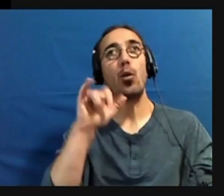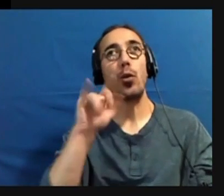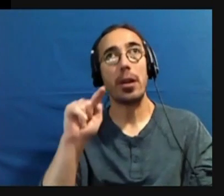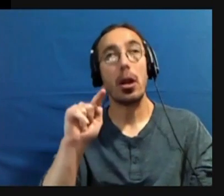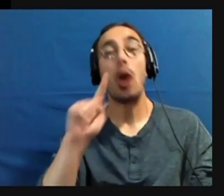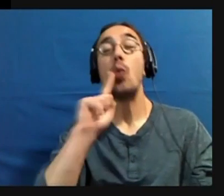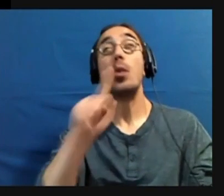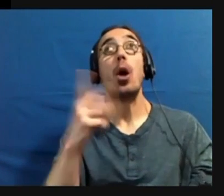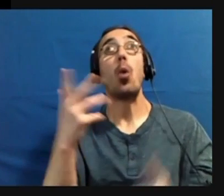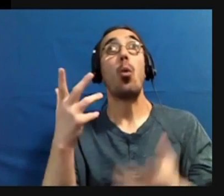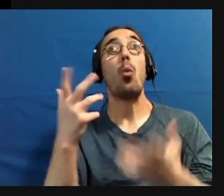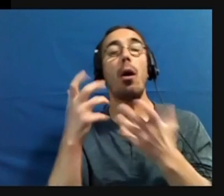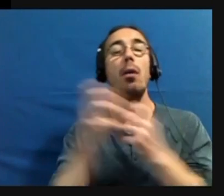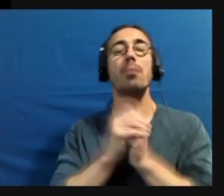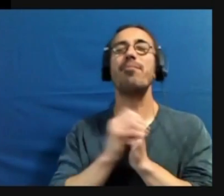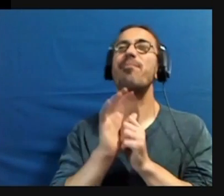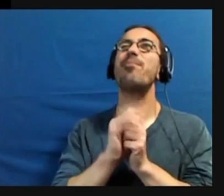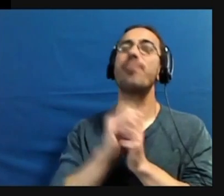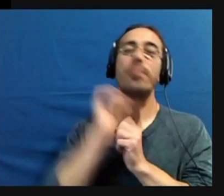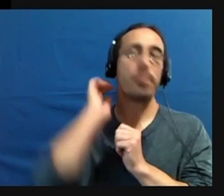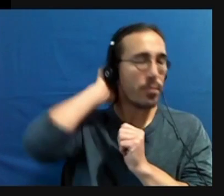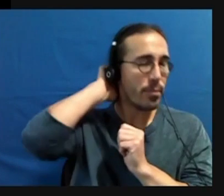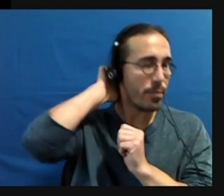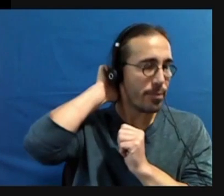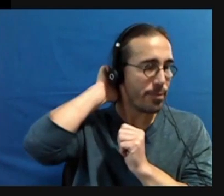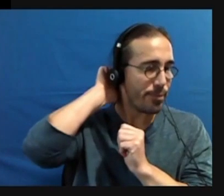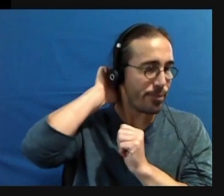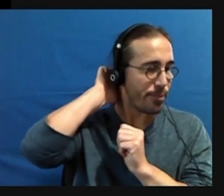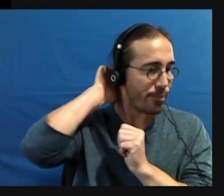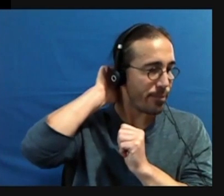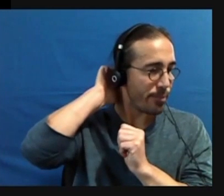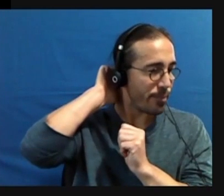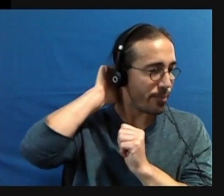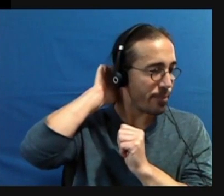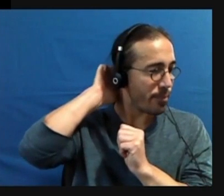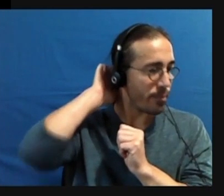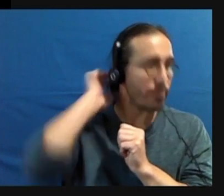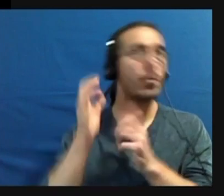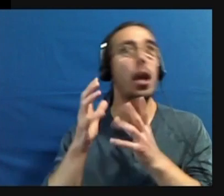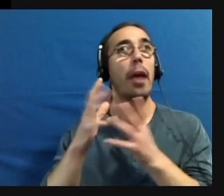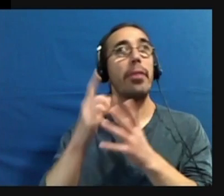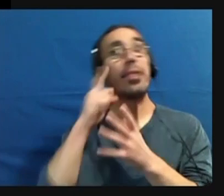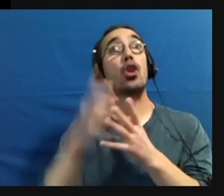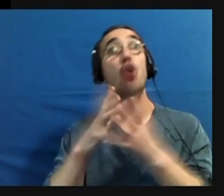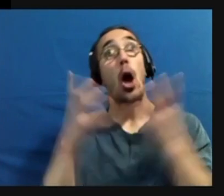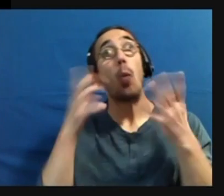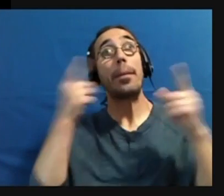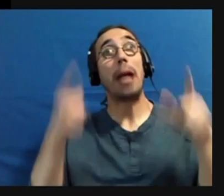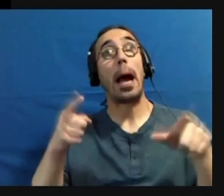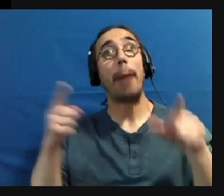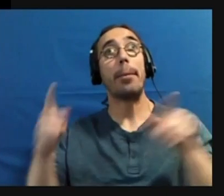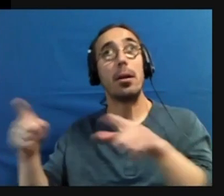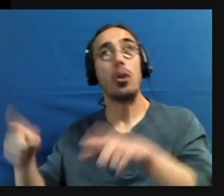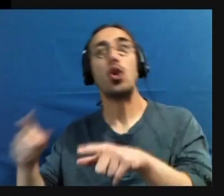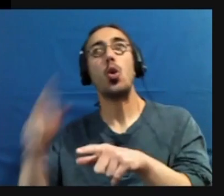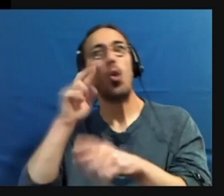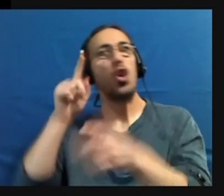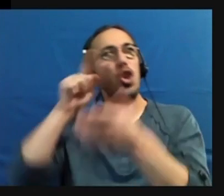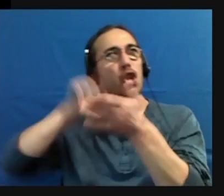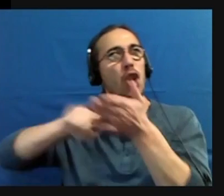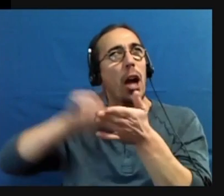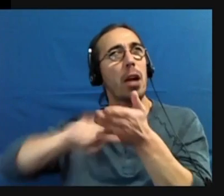want, so I think a lot that's going to be happening that you're going to want to look at here